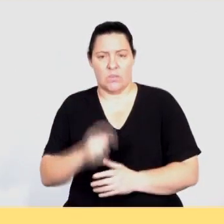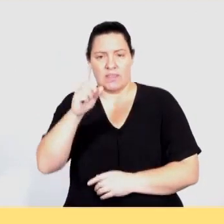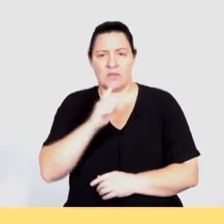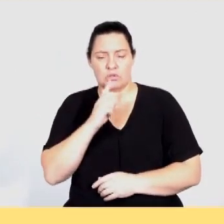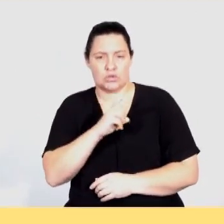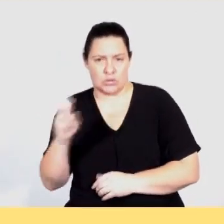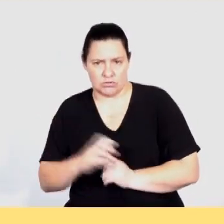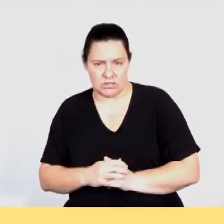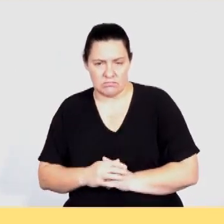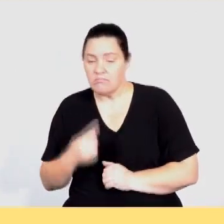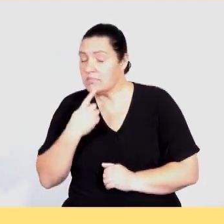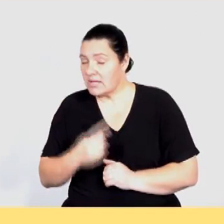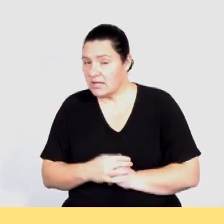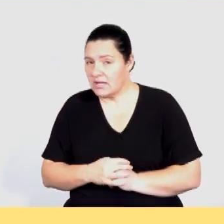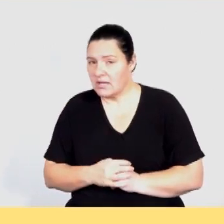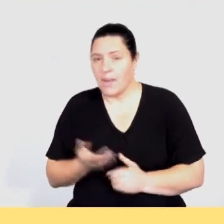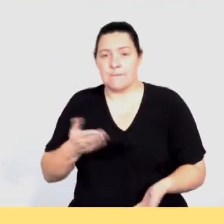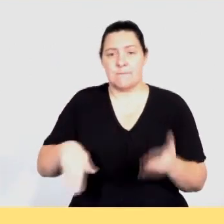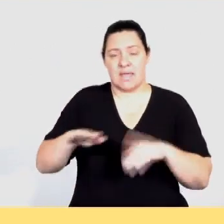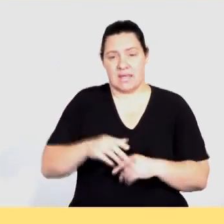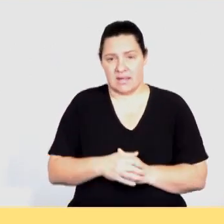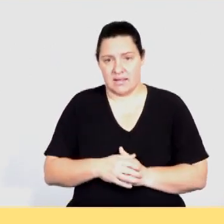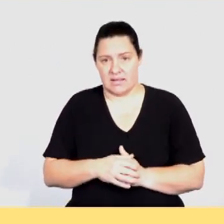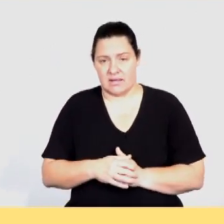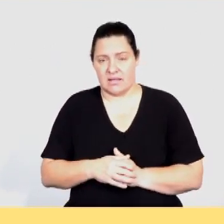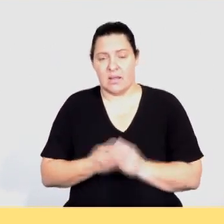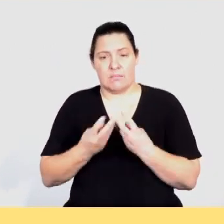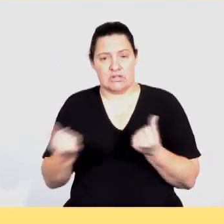accounts. 1,200. Then I say packing